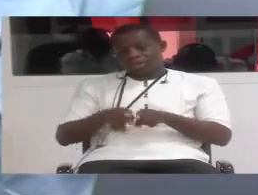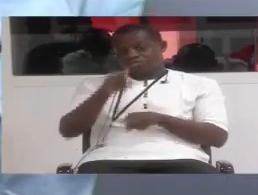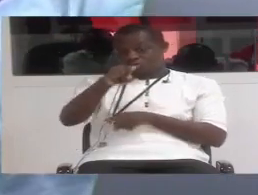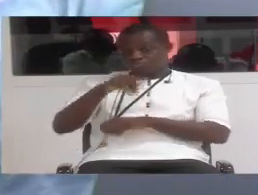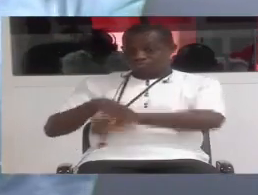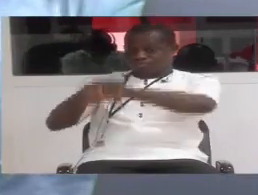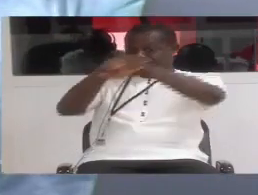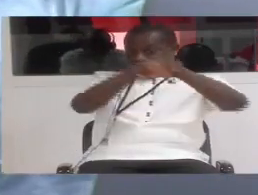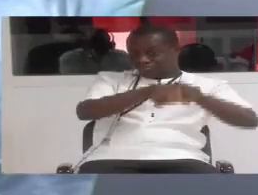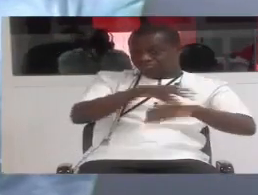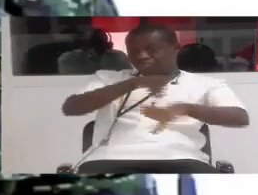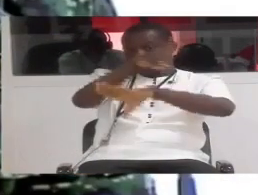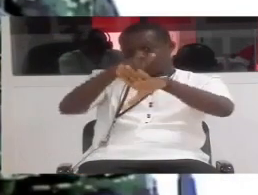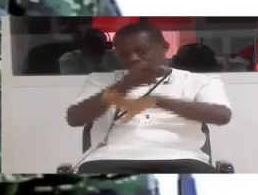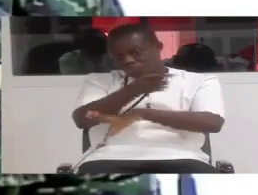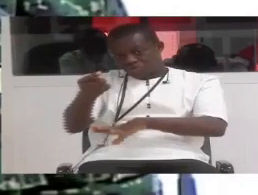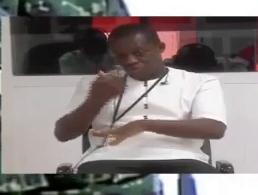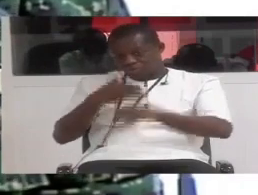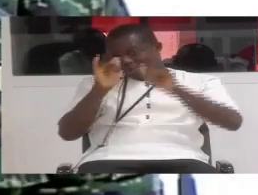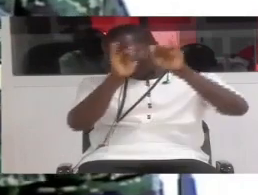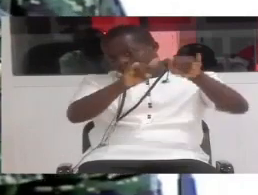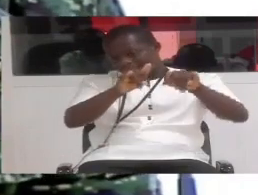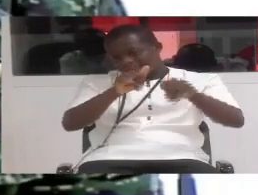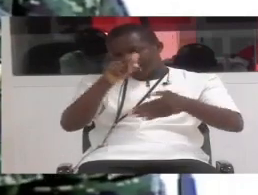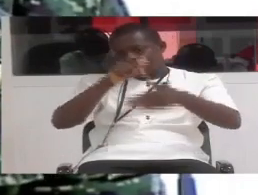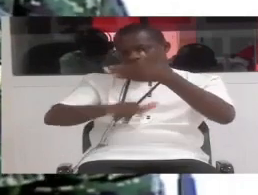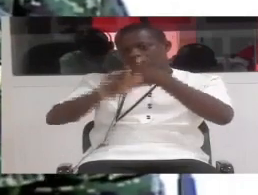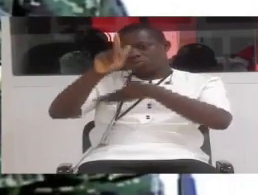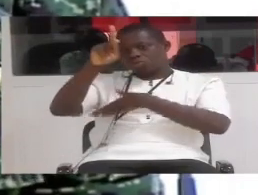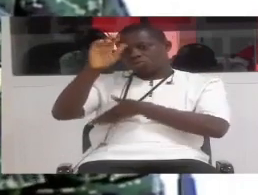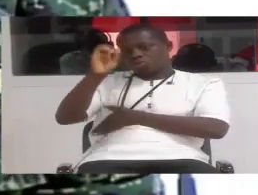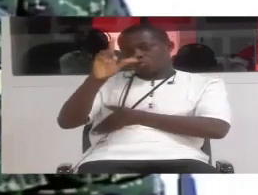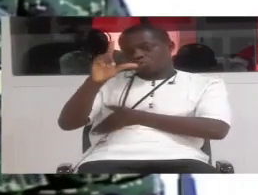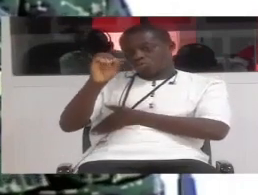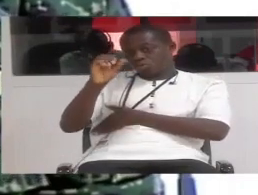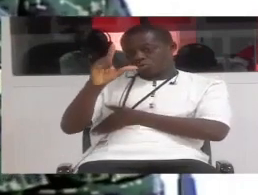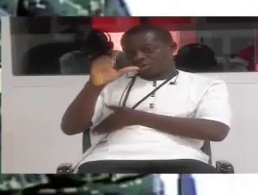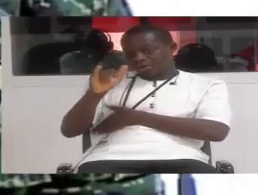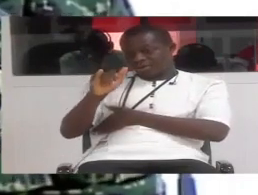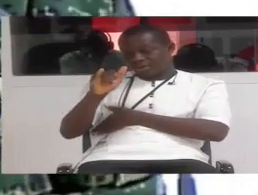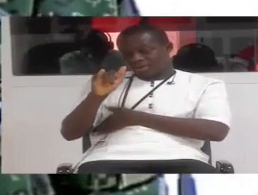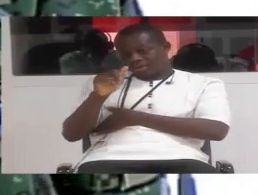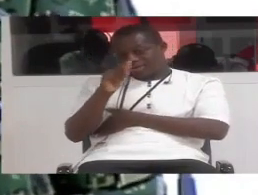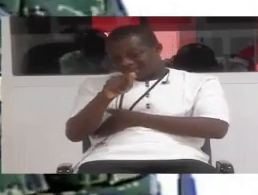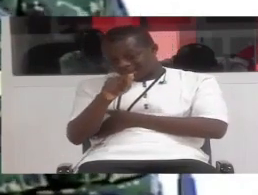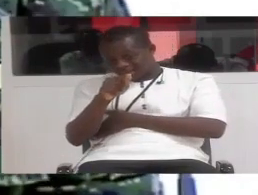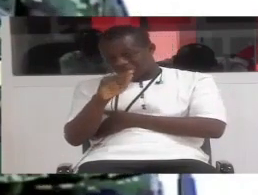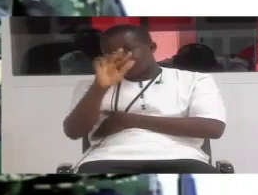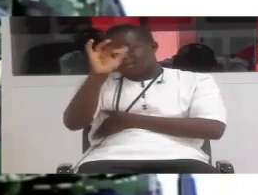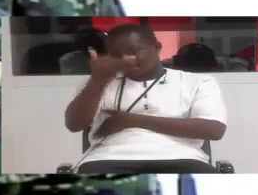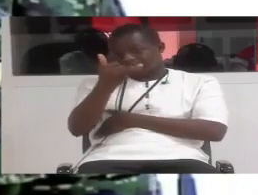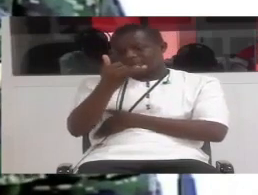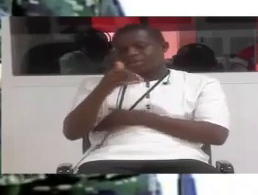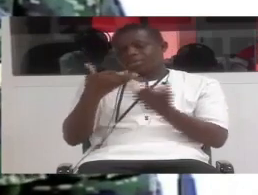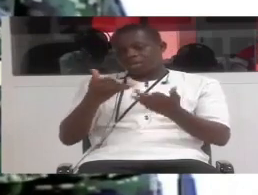your base in Kololi, right? Kansul nen yobu ngen gay ci sen base bi Kololi ndax lu lolu. Wow. Yes. Can